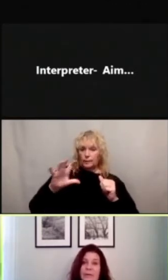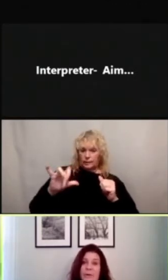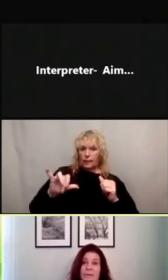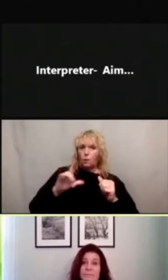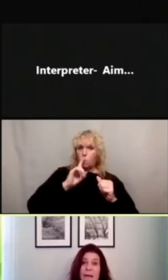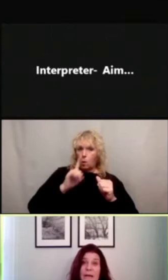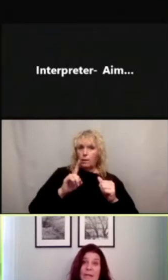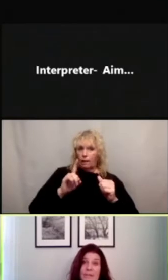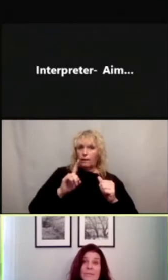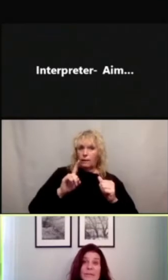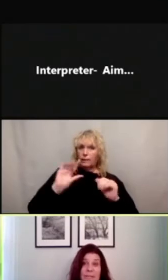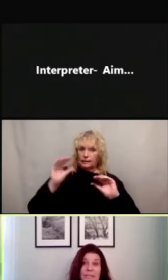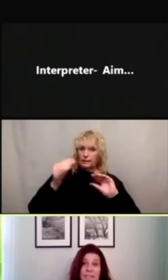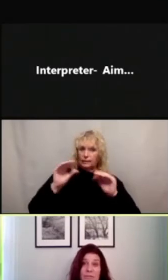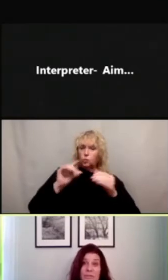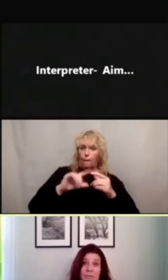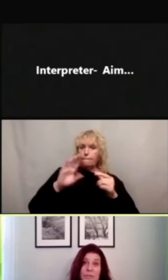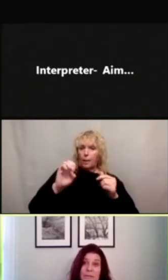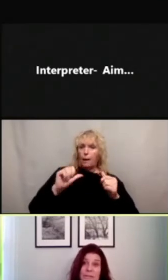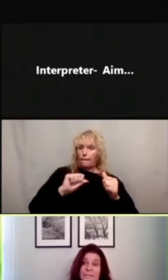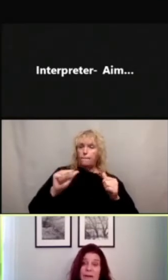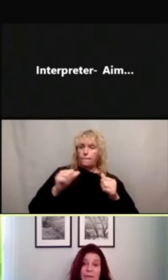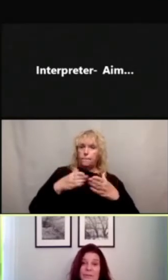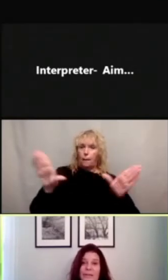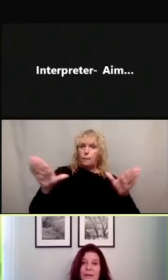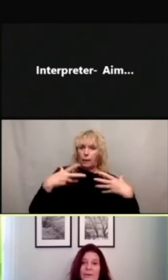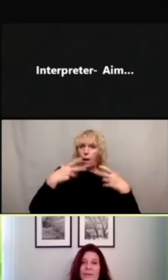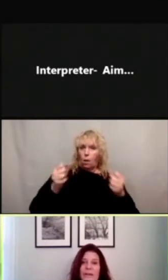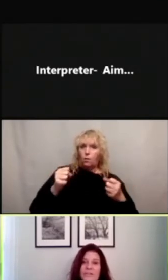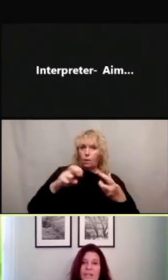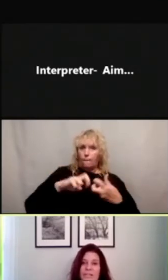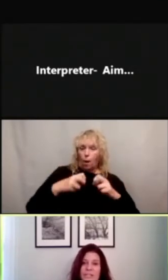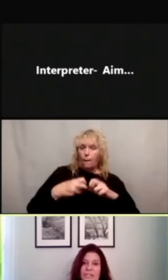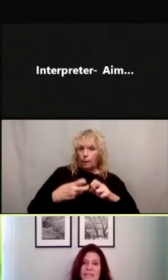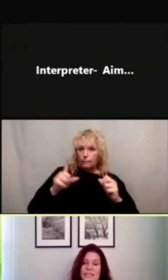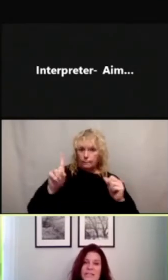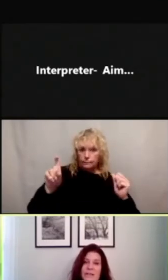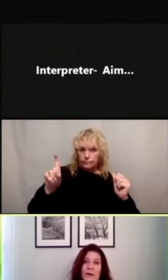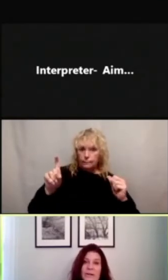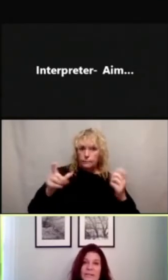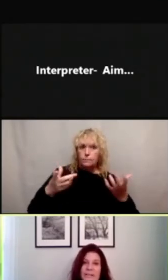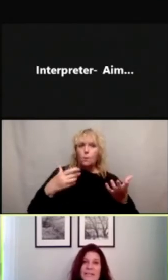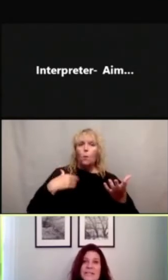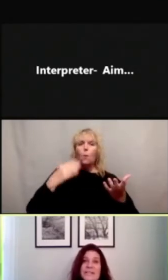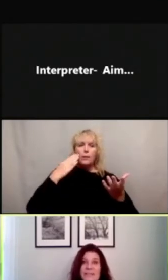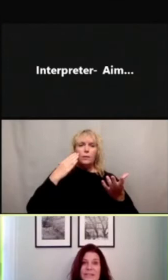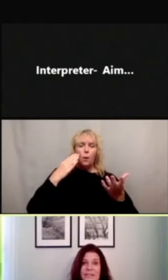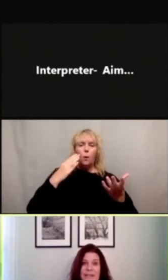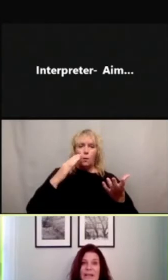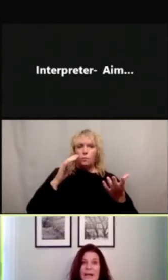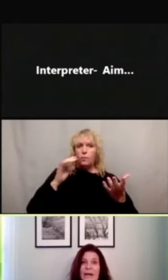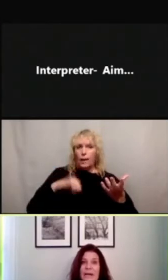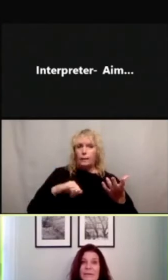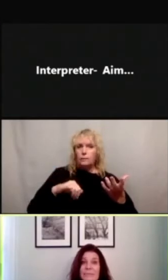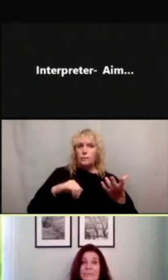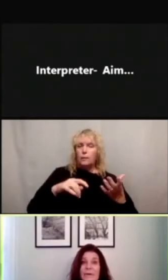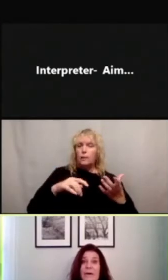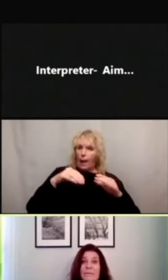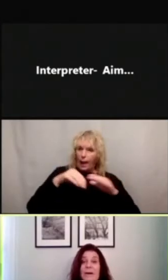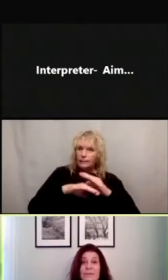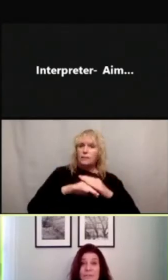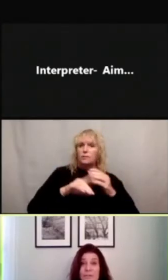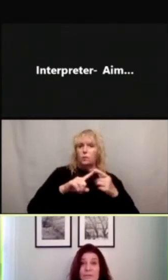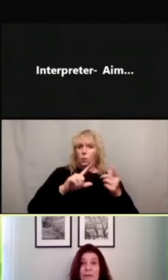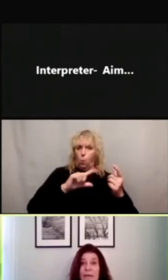as a public health problem. Because when we look at the social determinants of health, we know that education, access, and quality is definitely